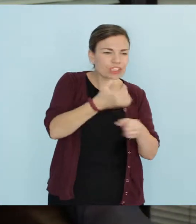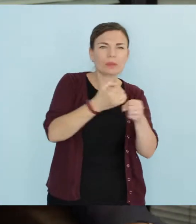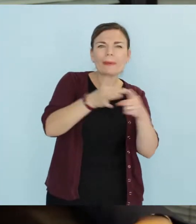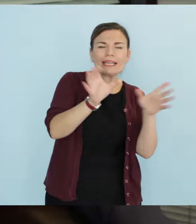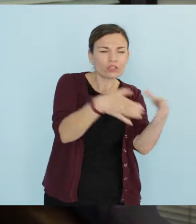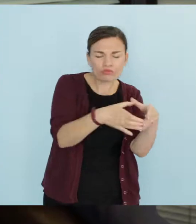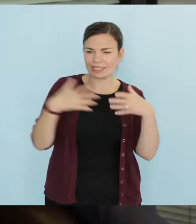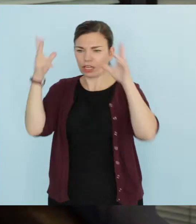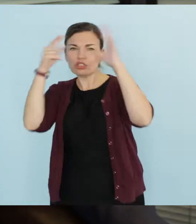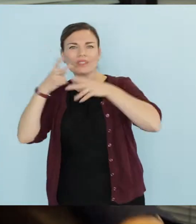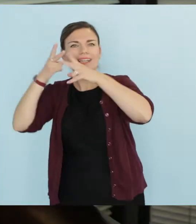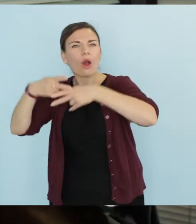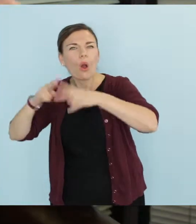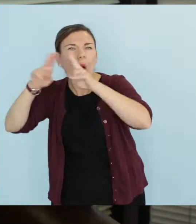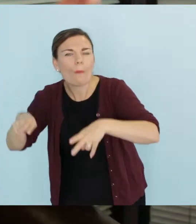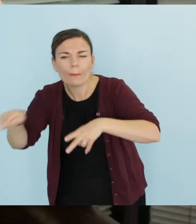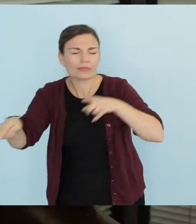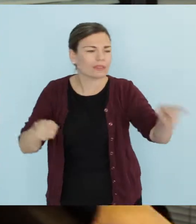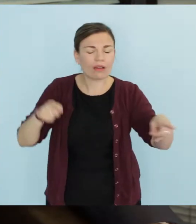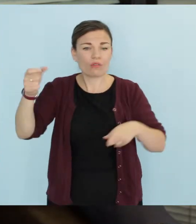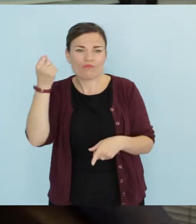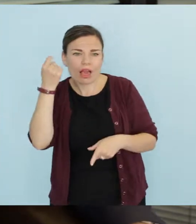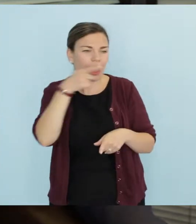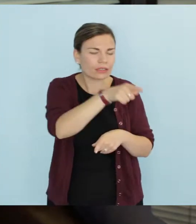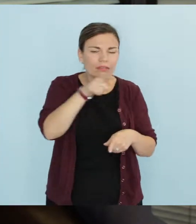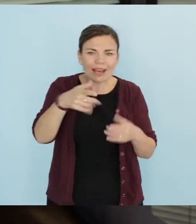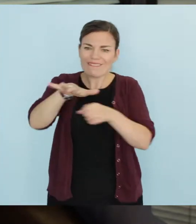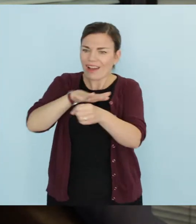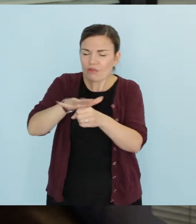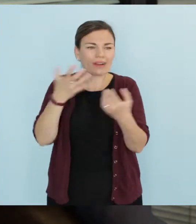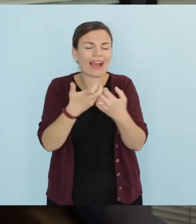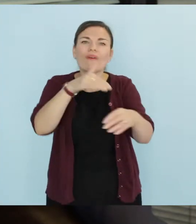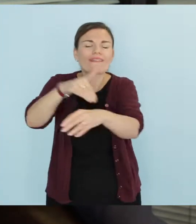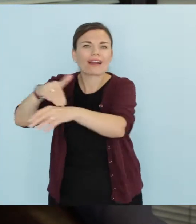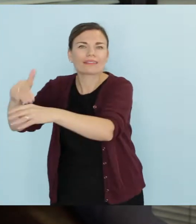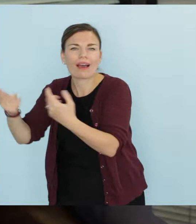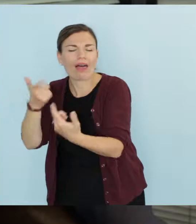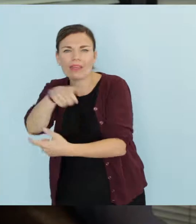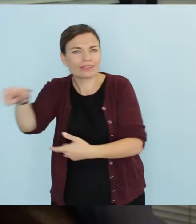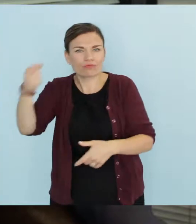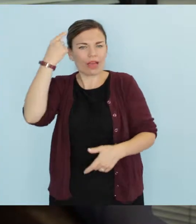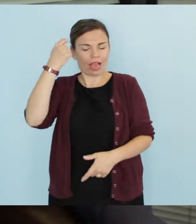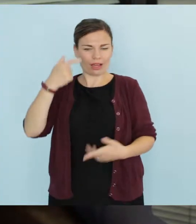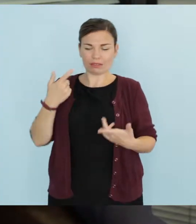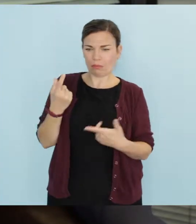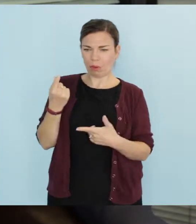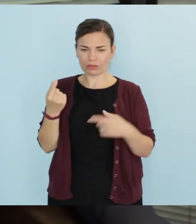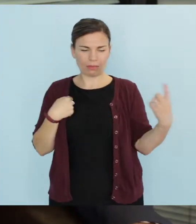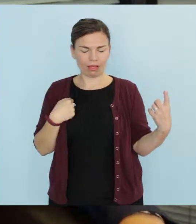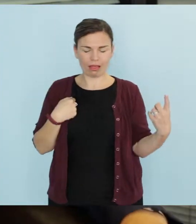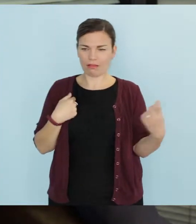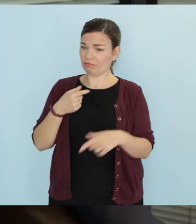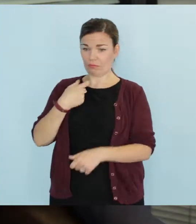surgeries and nursing homes, and we almost are blinkered to the environment that we walk through. But if you're someone who's got